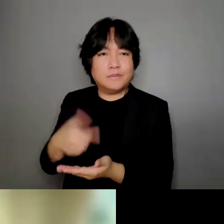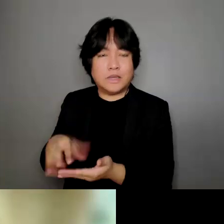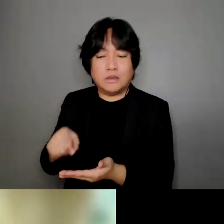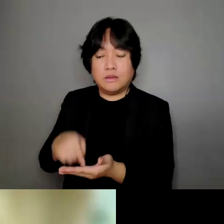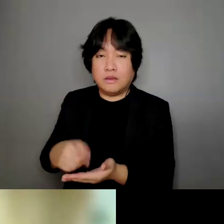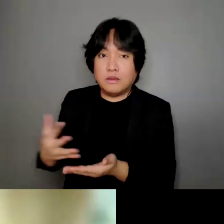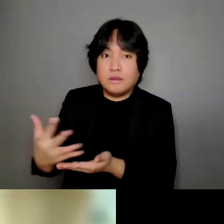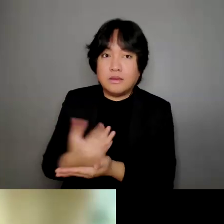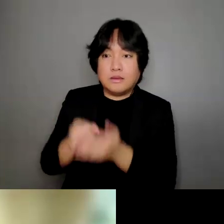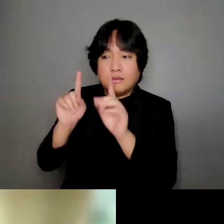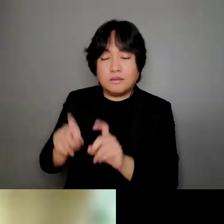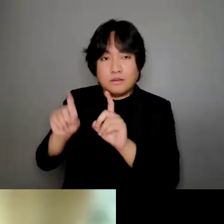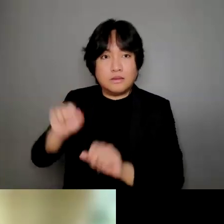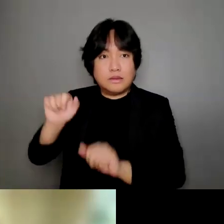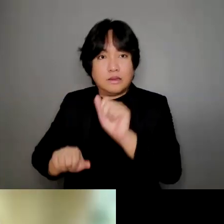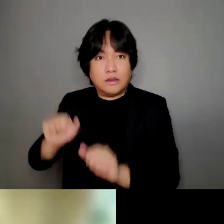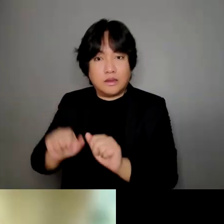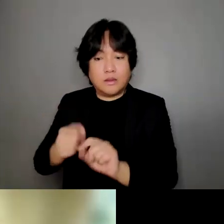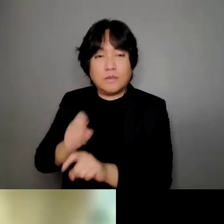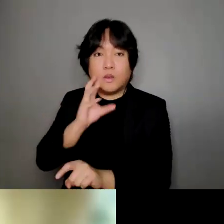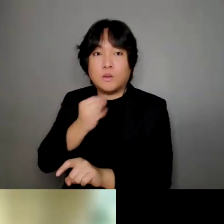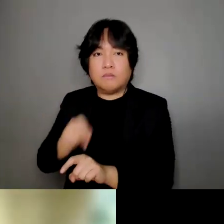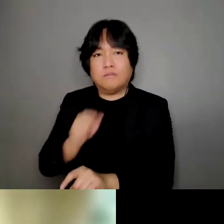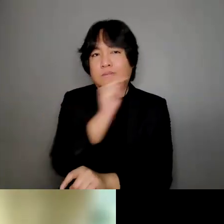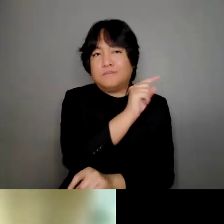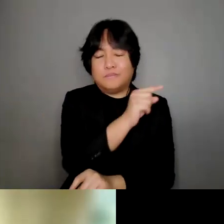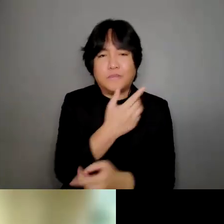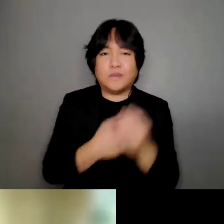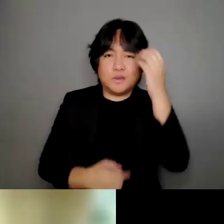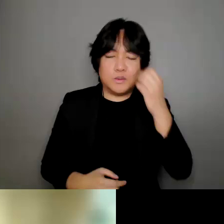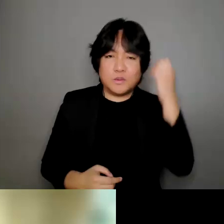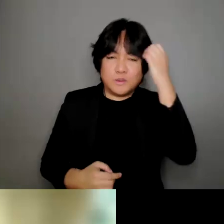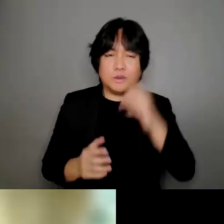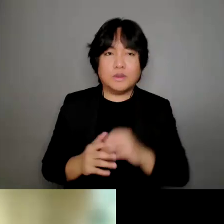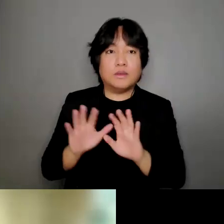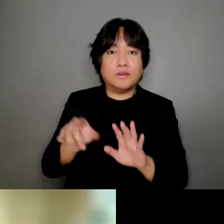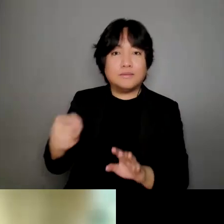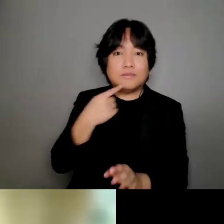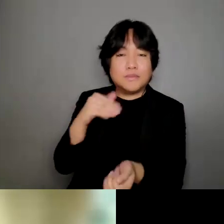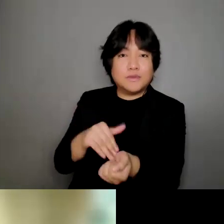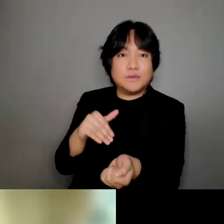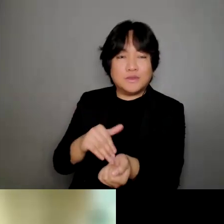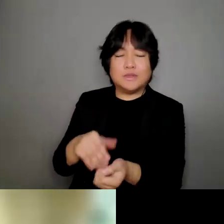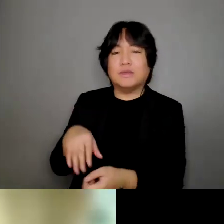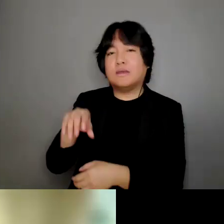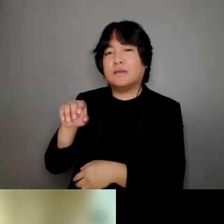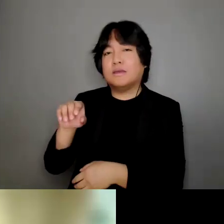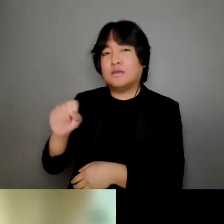get the meaning across. Pero sabi nga ni Dr. Sharmila rin kanina, when we do some translation,